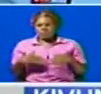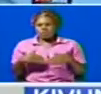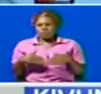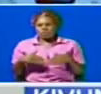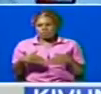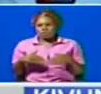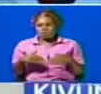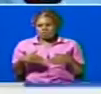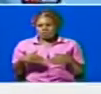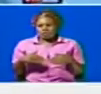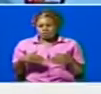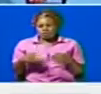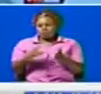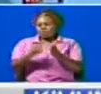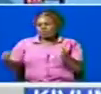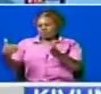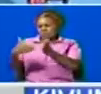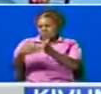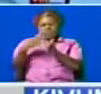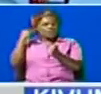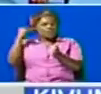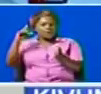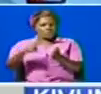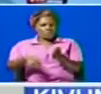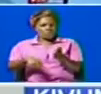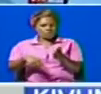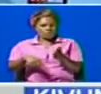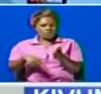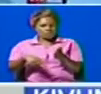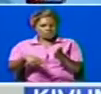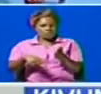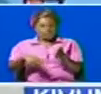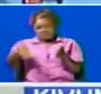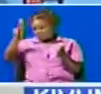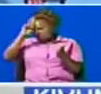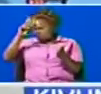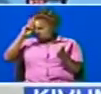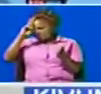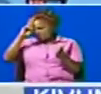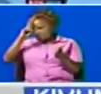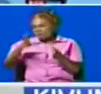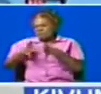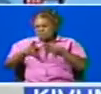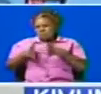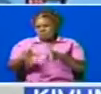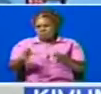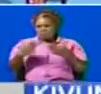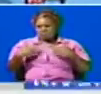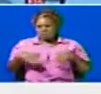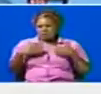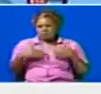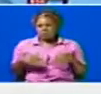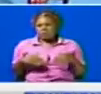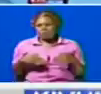try and remove the blockades. And what we've had are reports of police brutality, Betty, mm-hmm. people